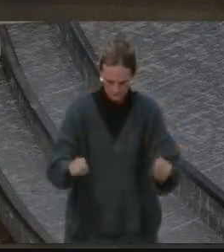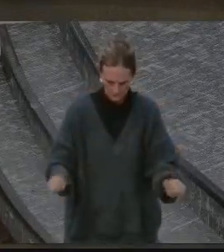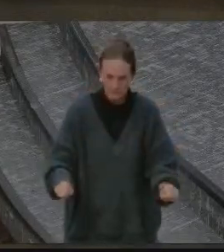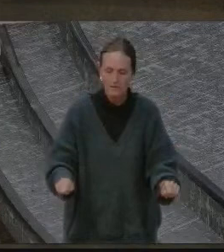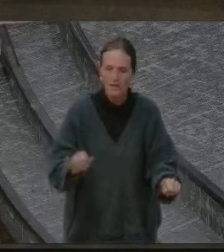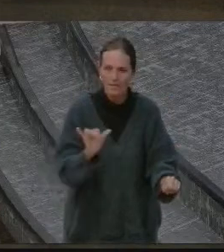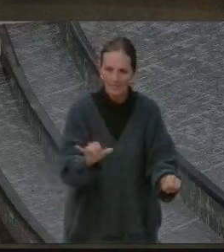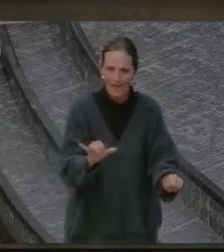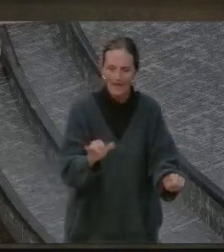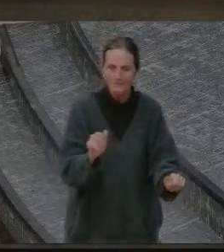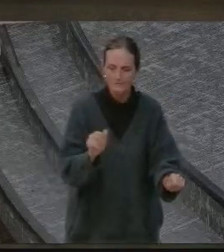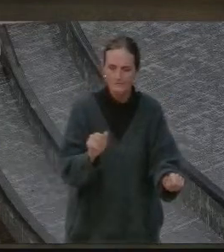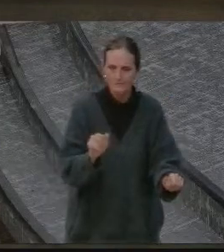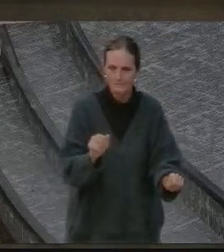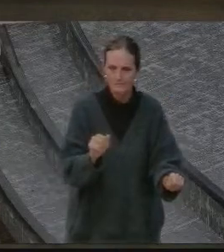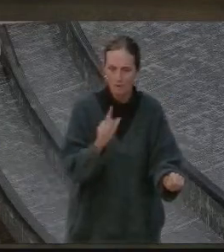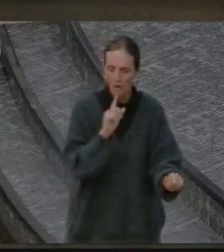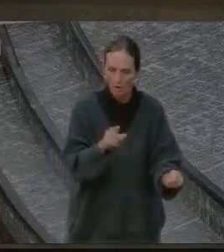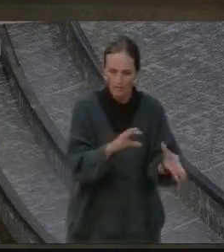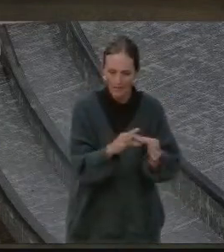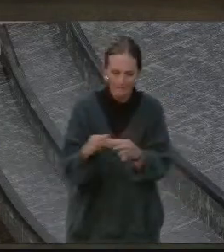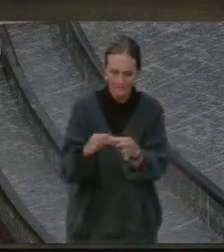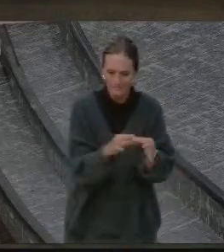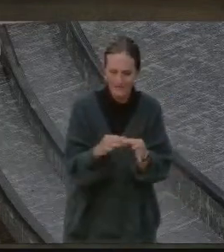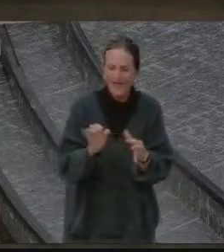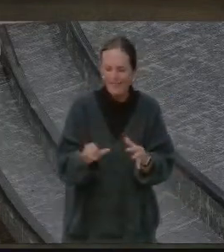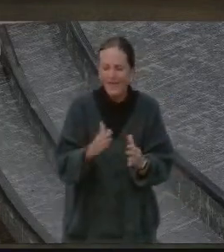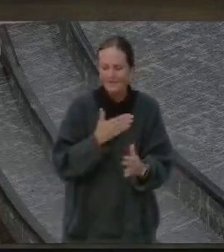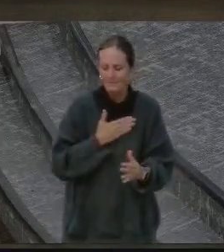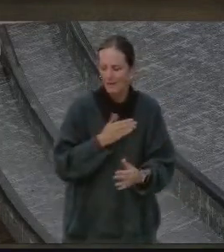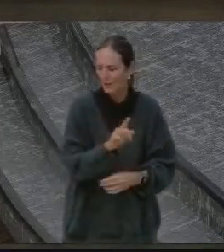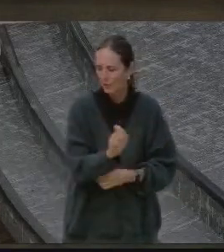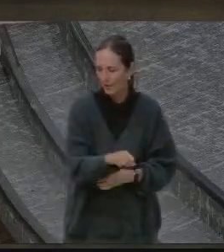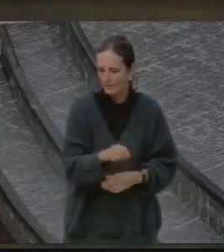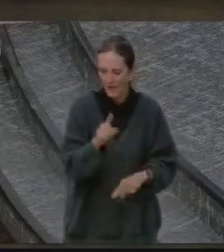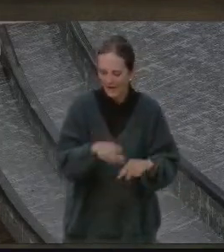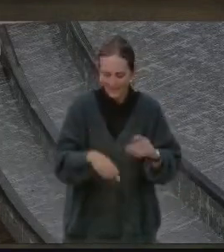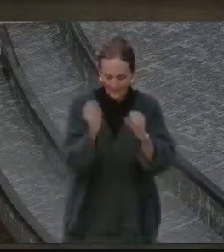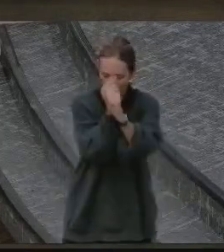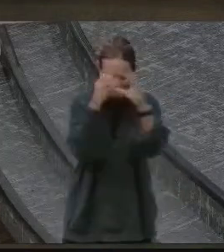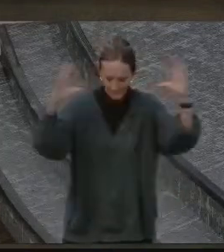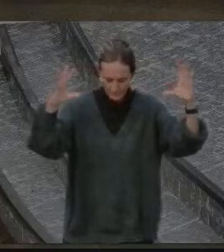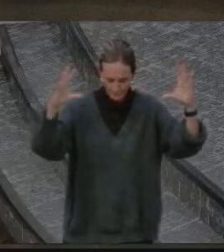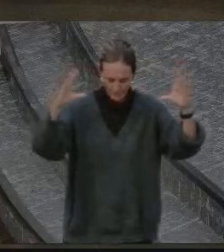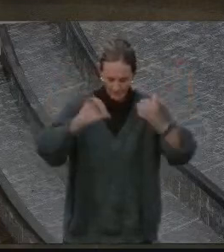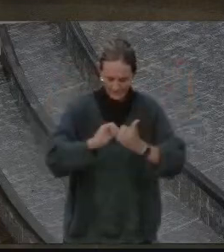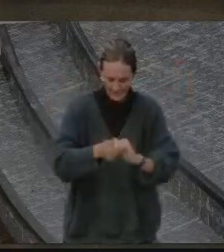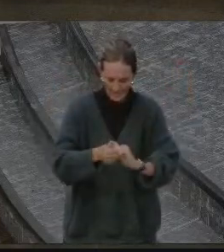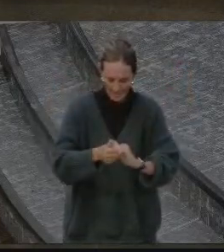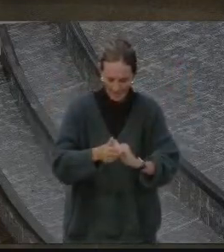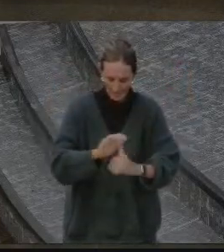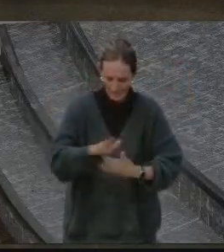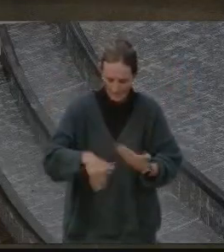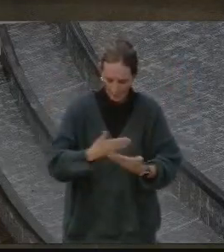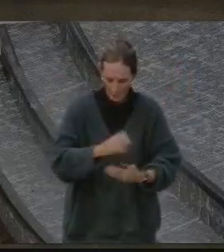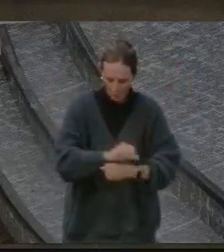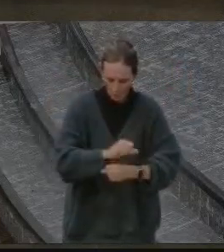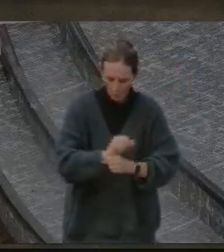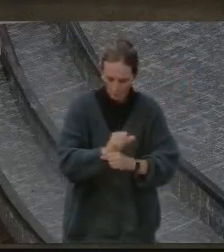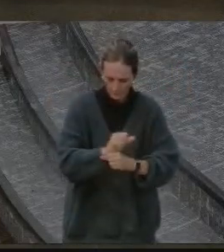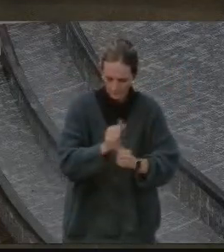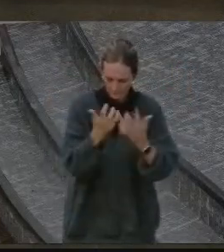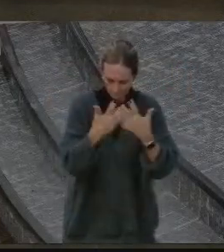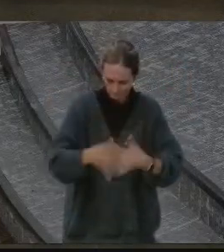thing is what I have the most questions surrounding. I just can't visualize how this all kind of works together on a